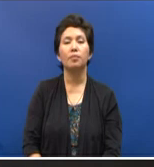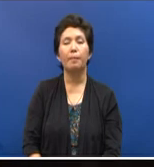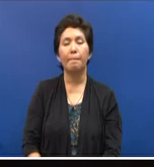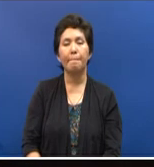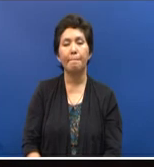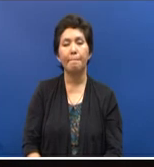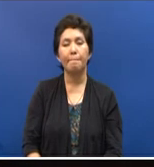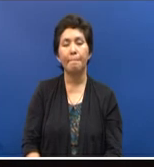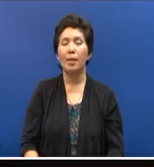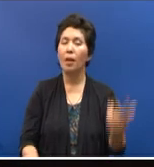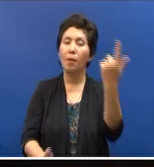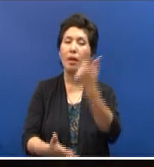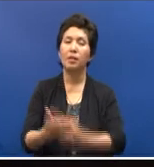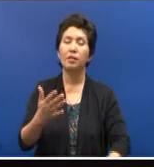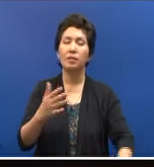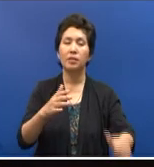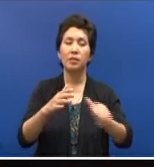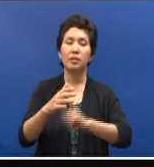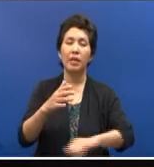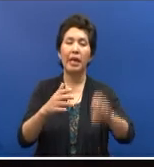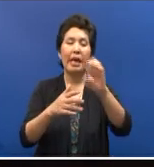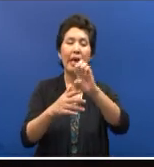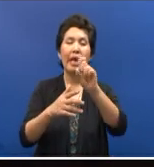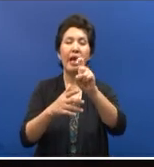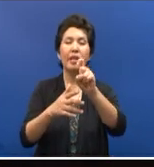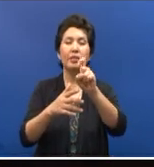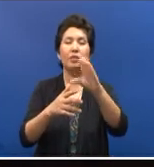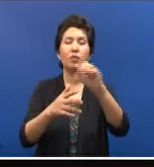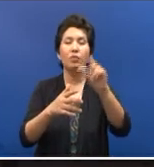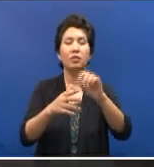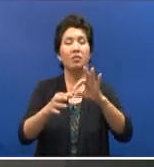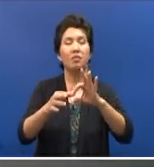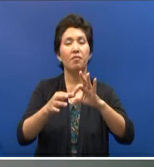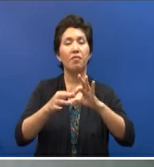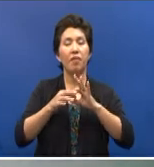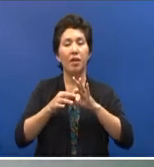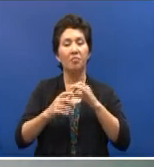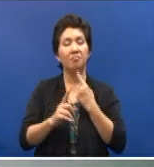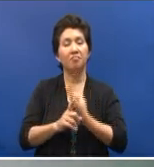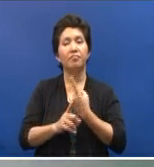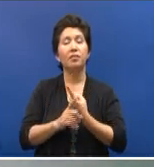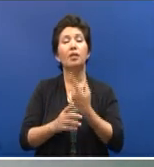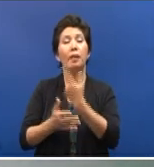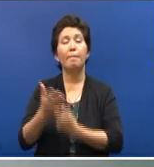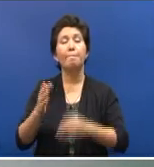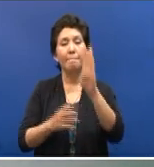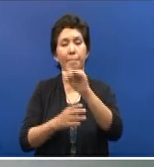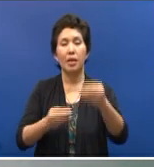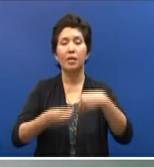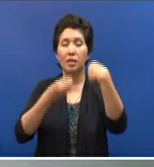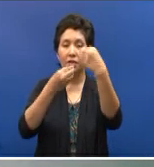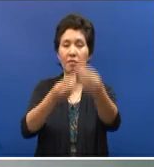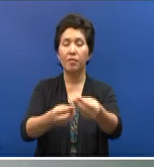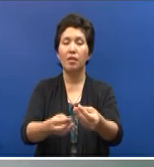Okay, what is meant as exclusive right to use force is that by giving the